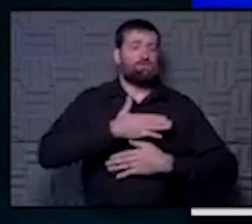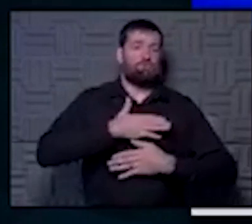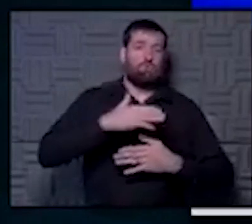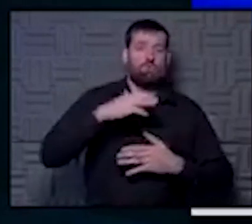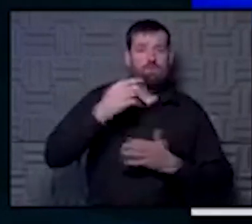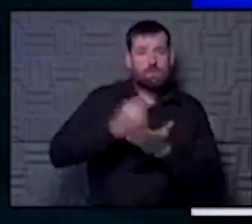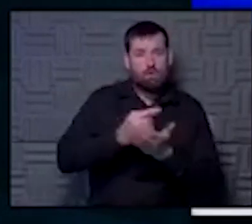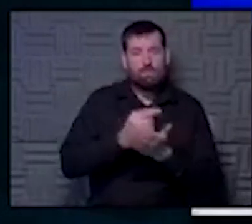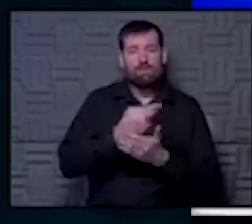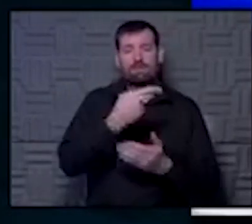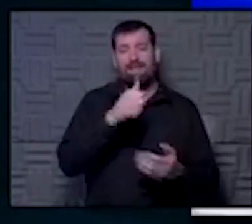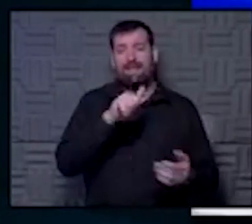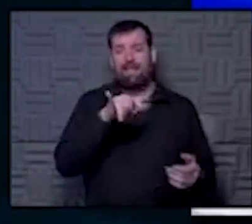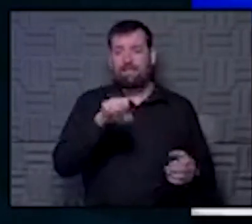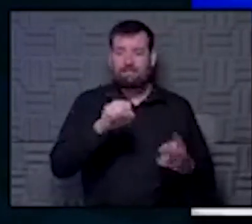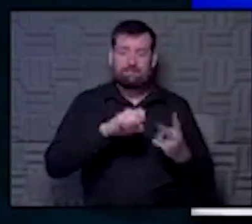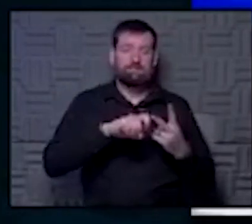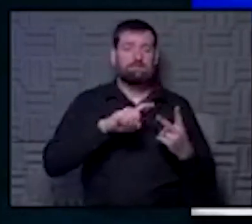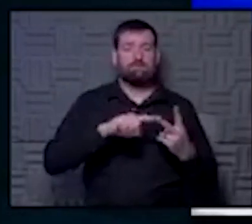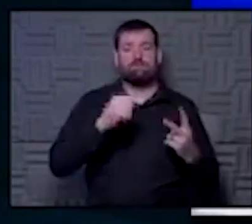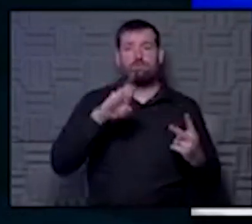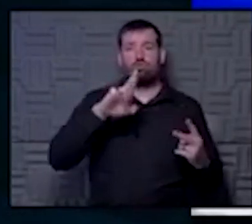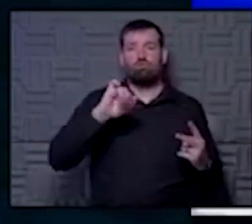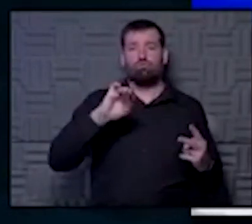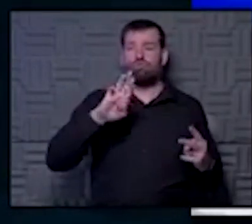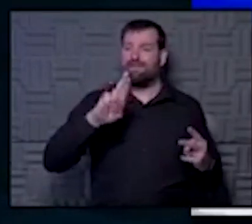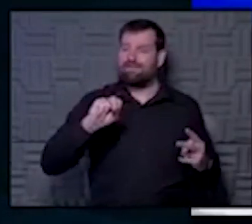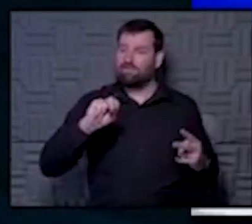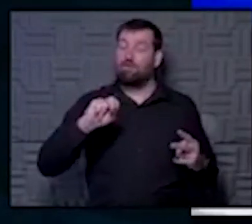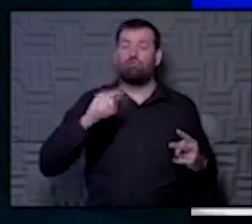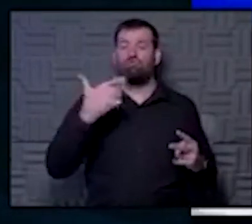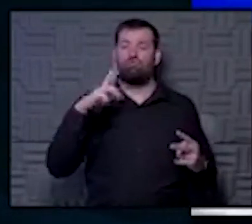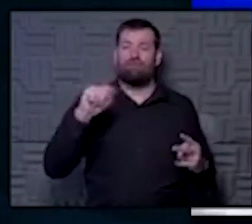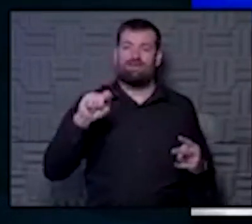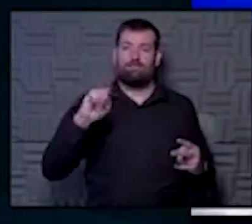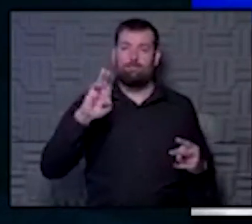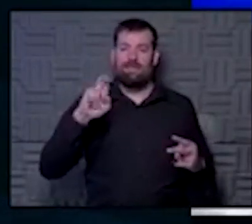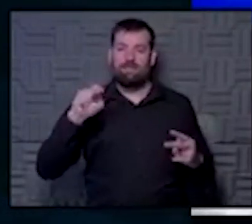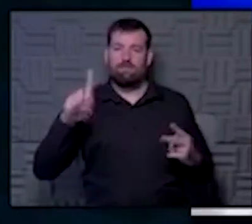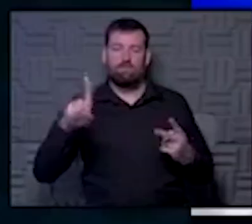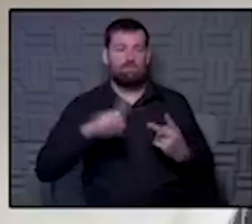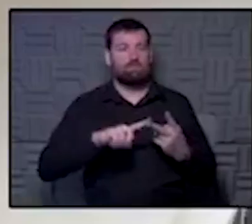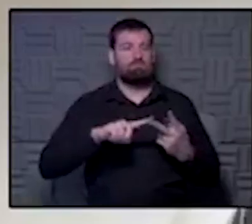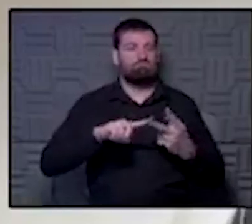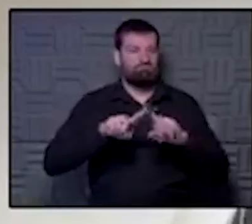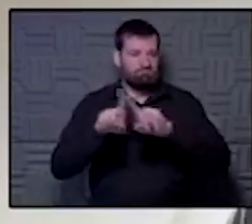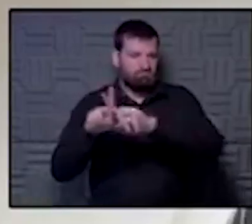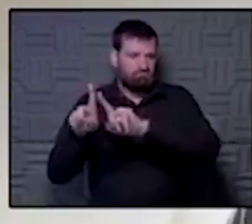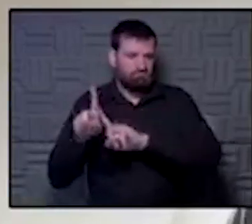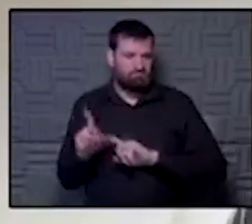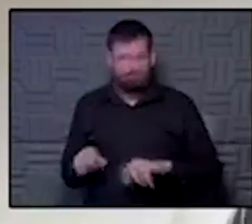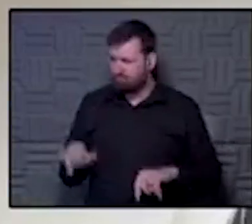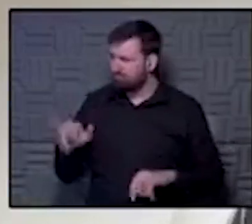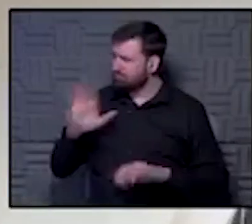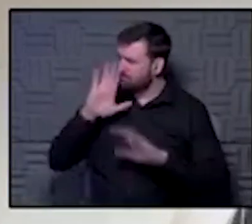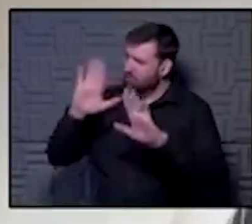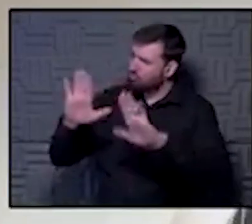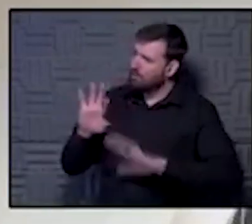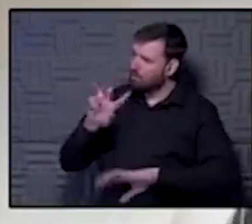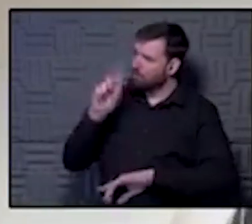in Hays and in Great Bend and Pawnee and all sorts of places. Yeah, no, that's a great